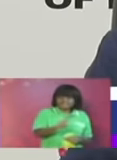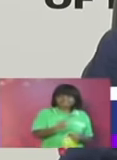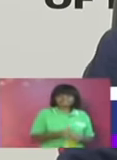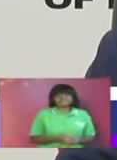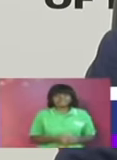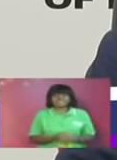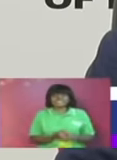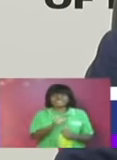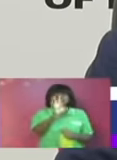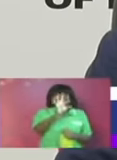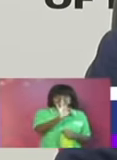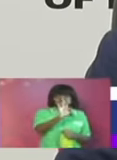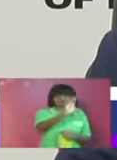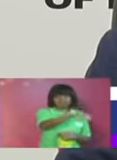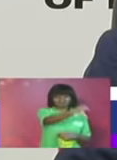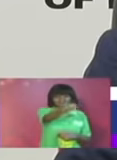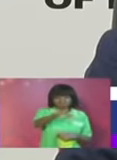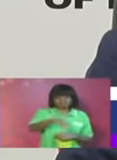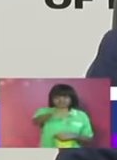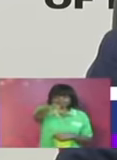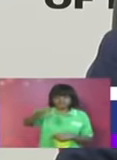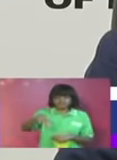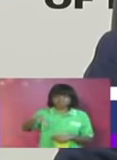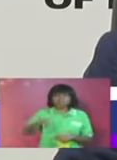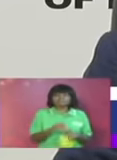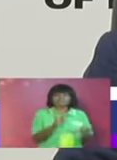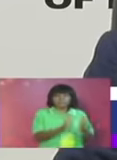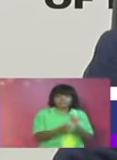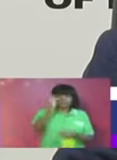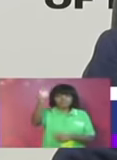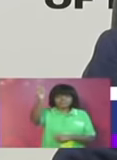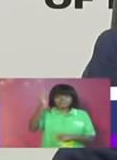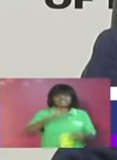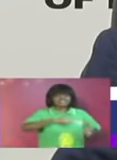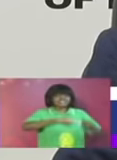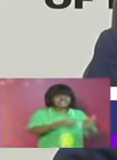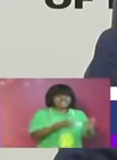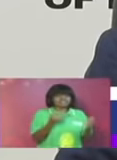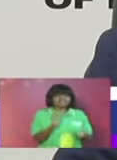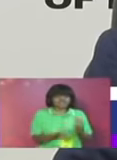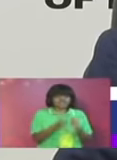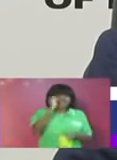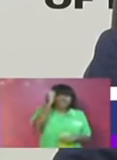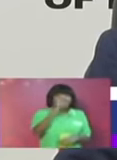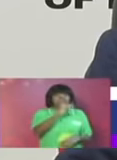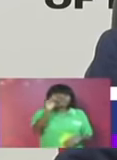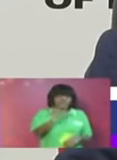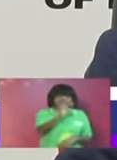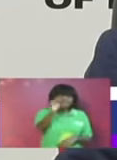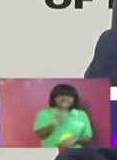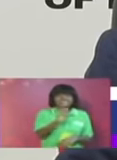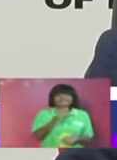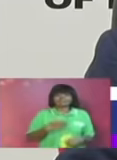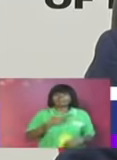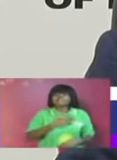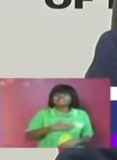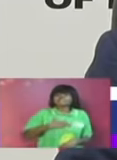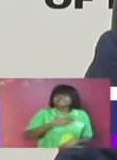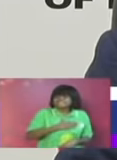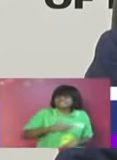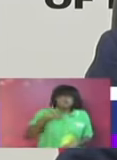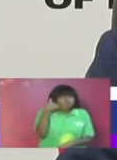the mass vaccination sites. That starts on Monday via appointment, made either via